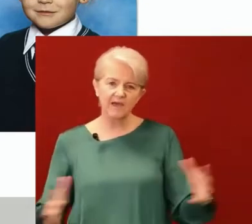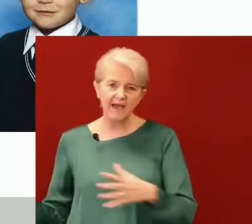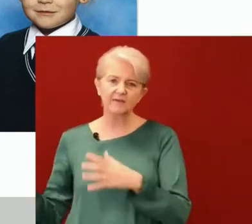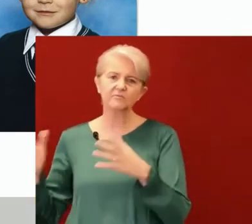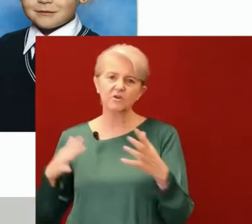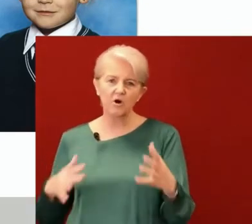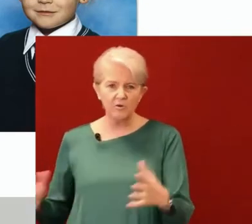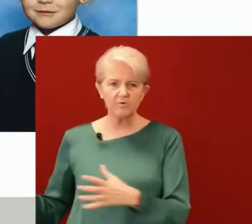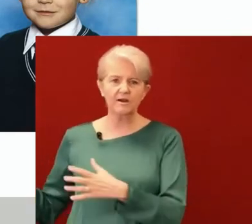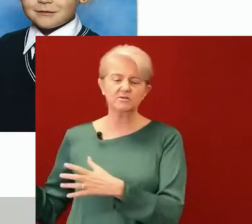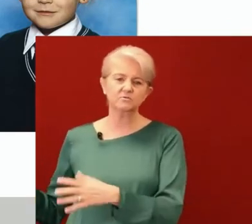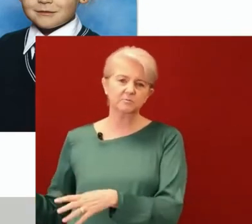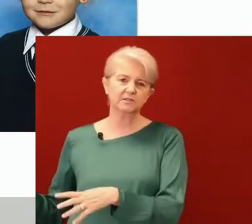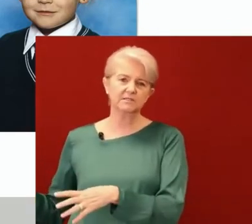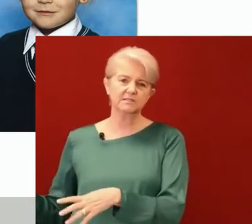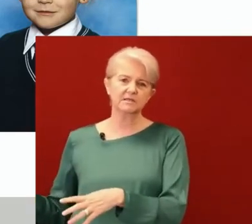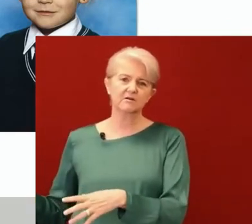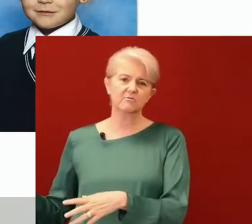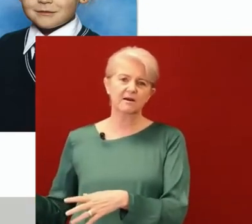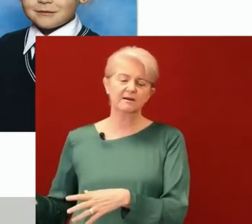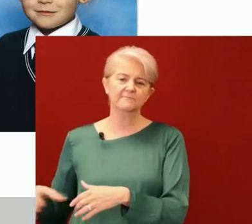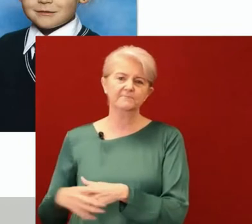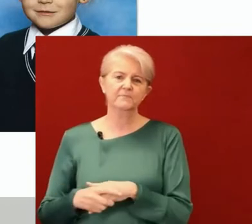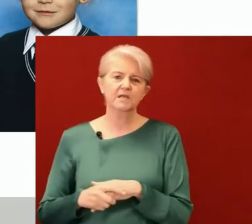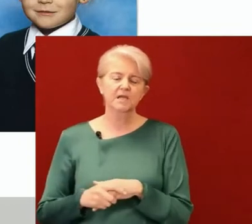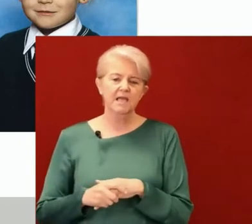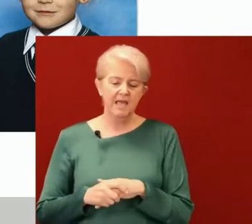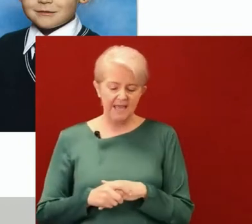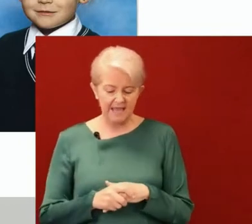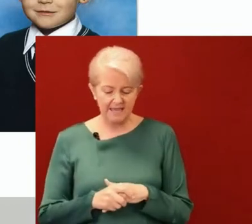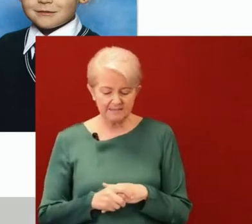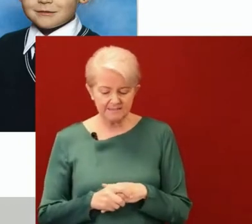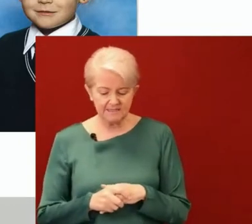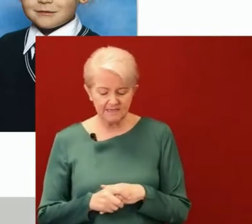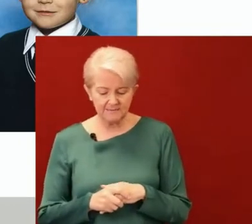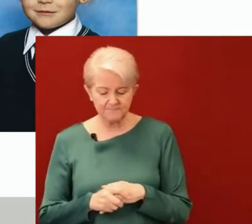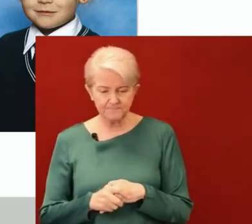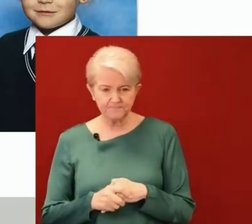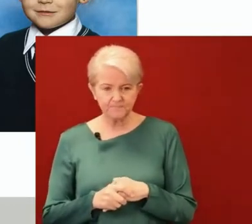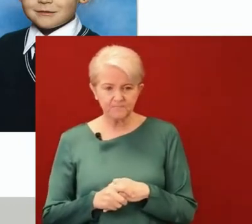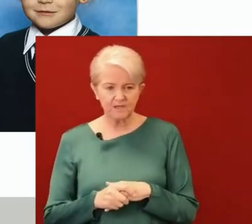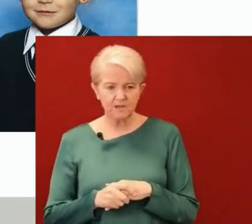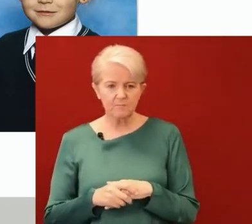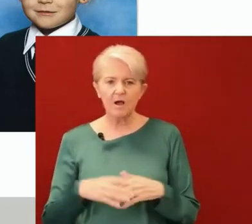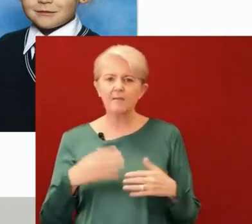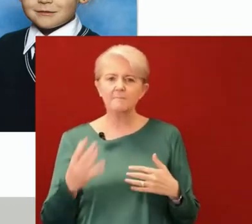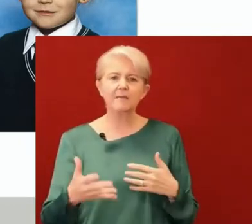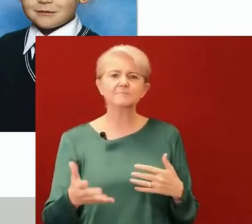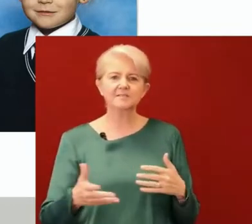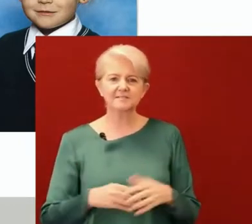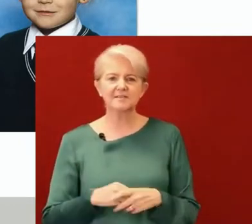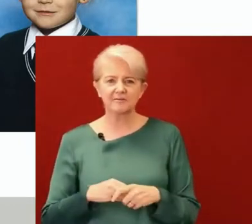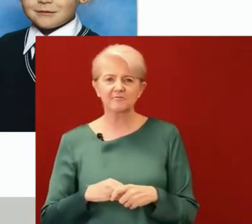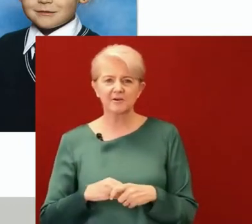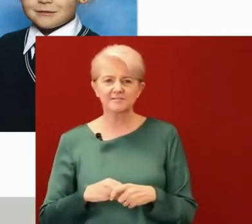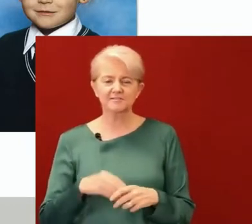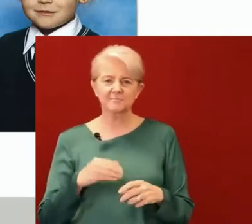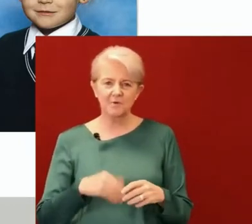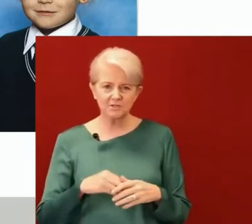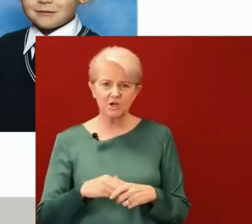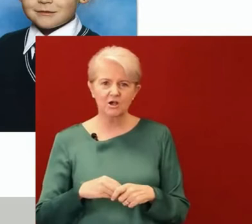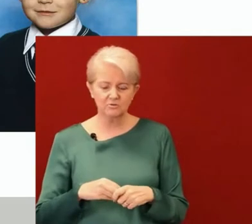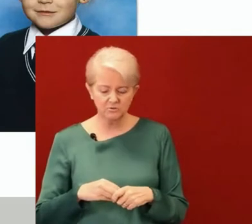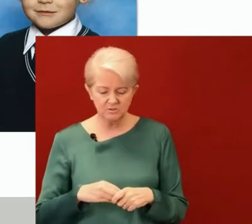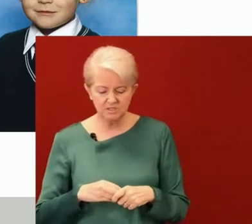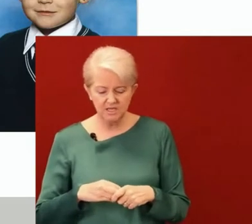to move out of the operational policing arena. And my mum's sacrifices